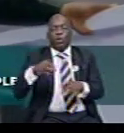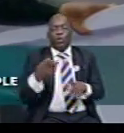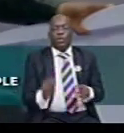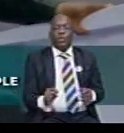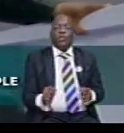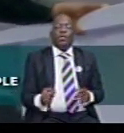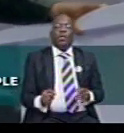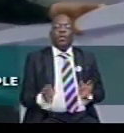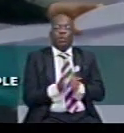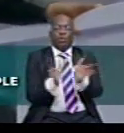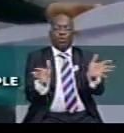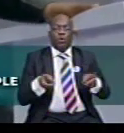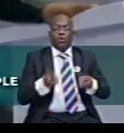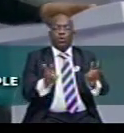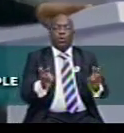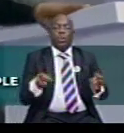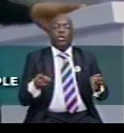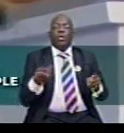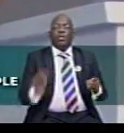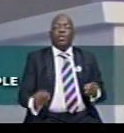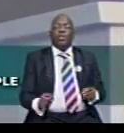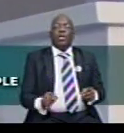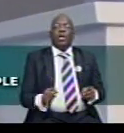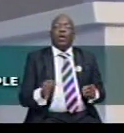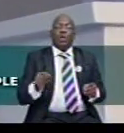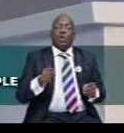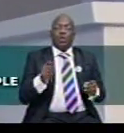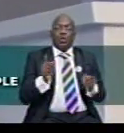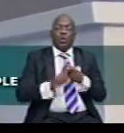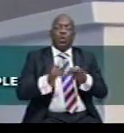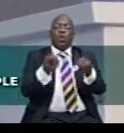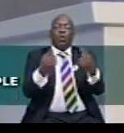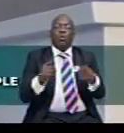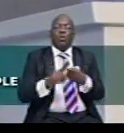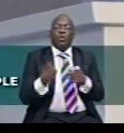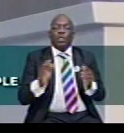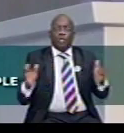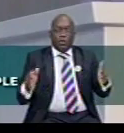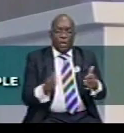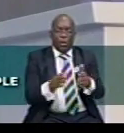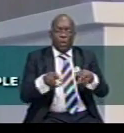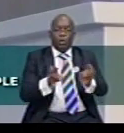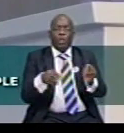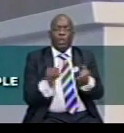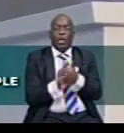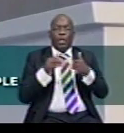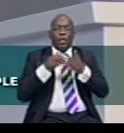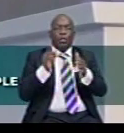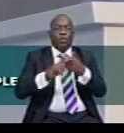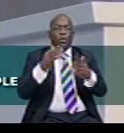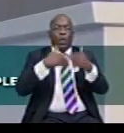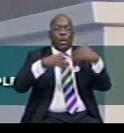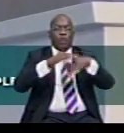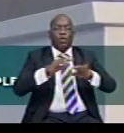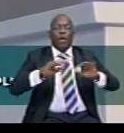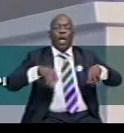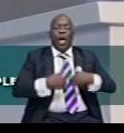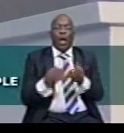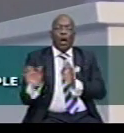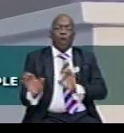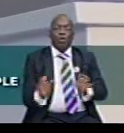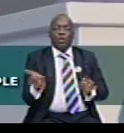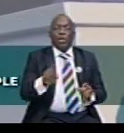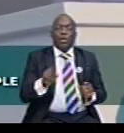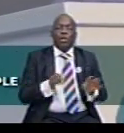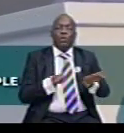redemptive way that leads to heaven. What do they look like? How do they react? How do they respond? How do